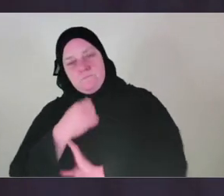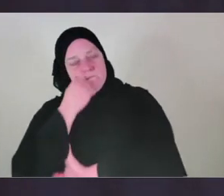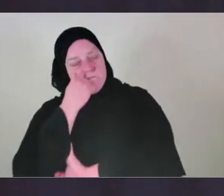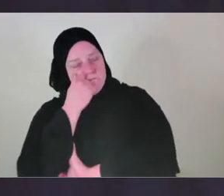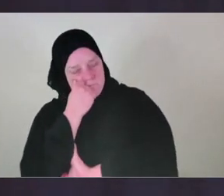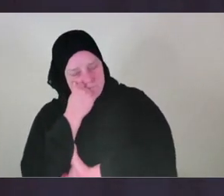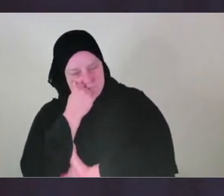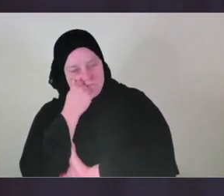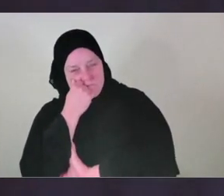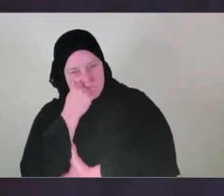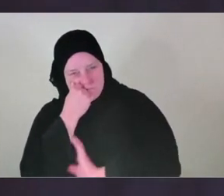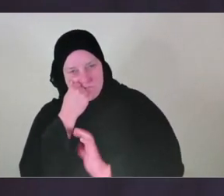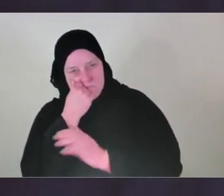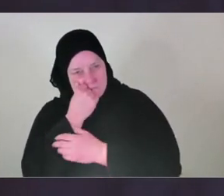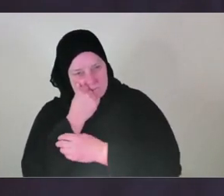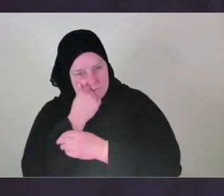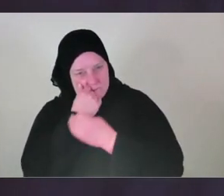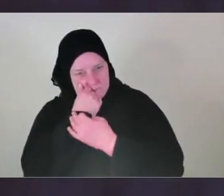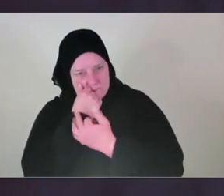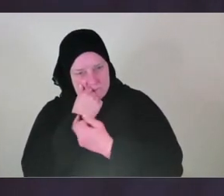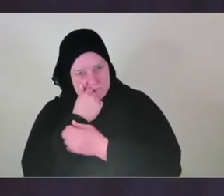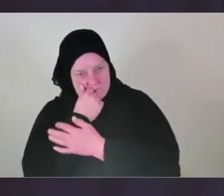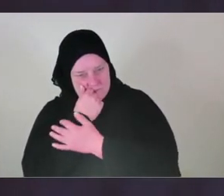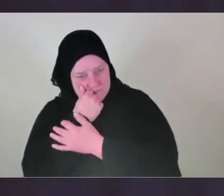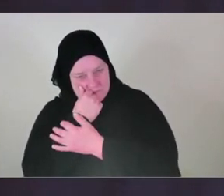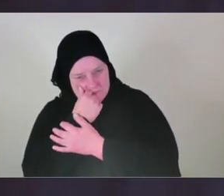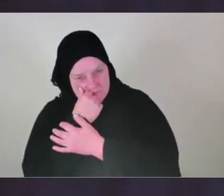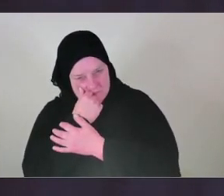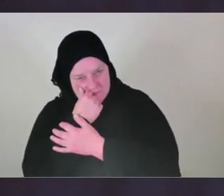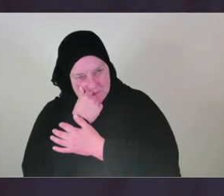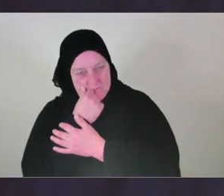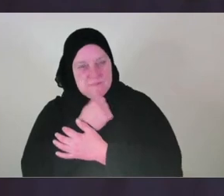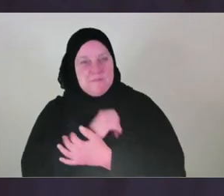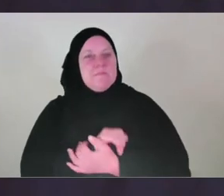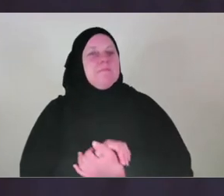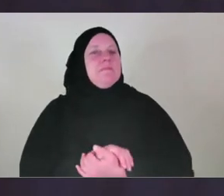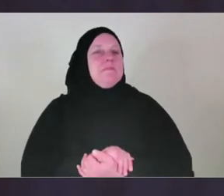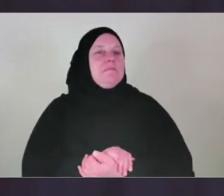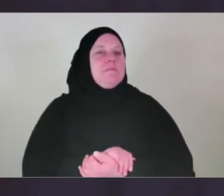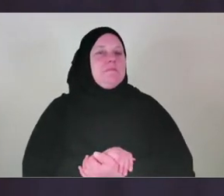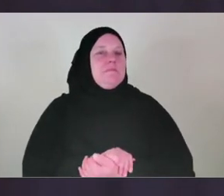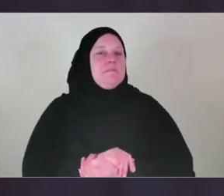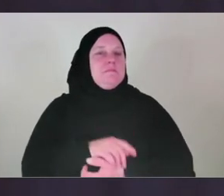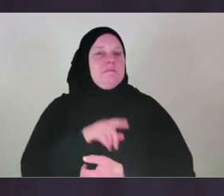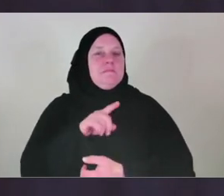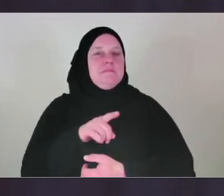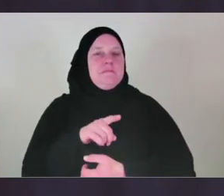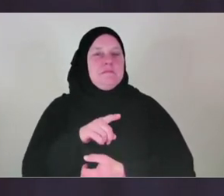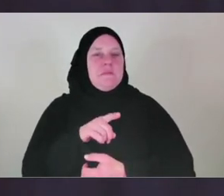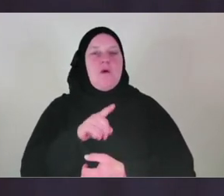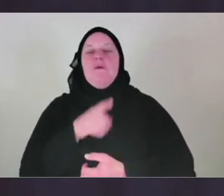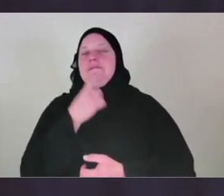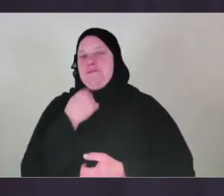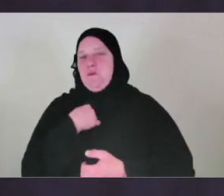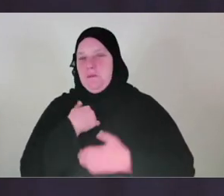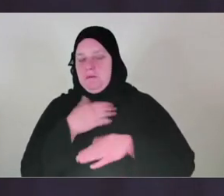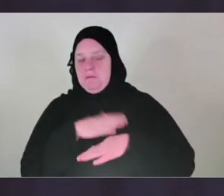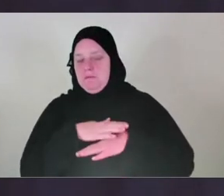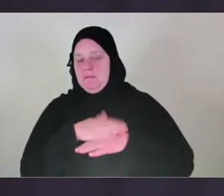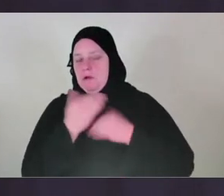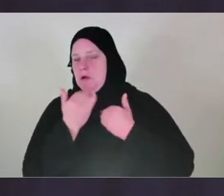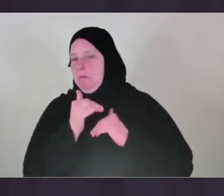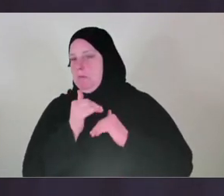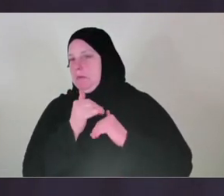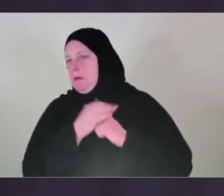go quicker so I don't overstep my boundary. I'm closing on 40 minutes. How long do I